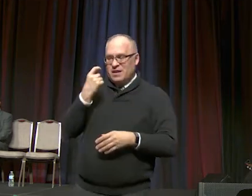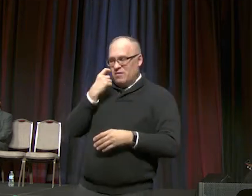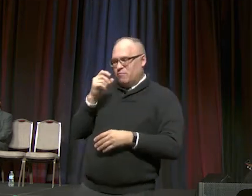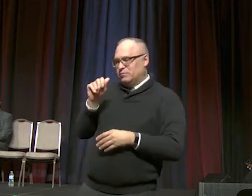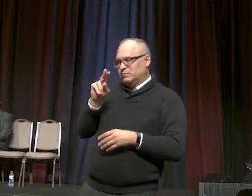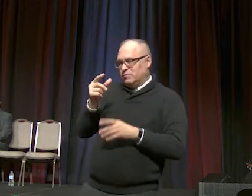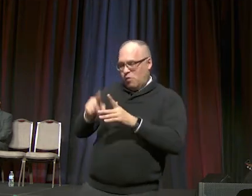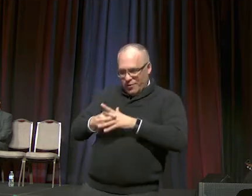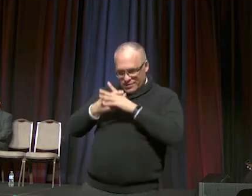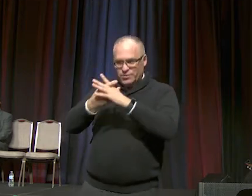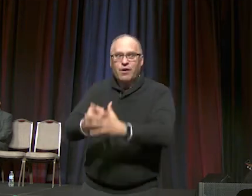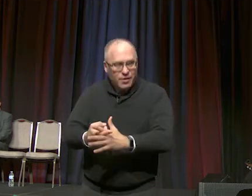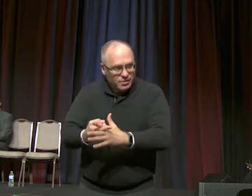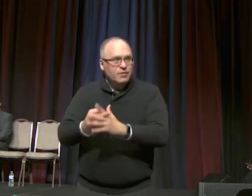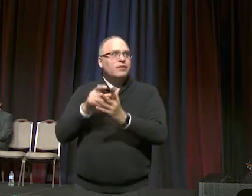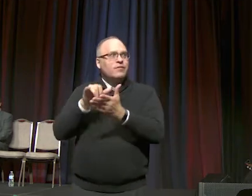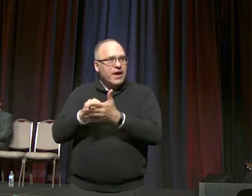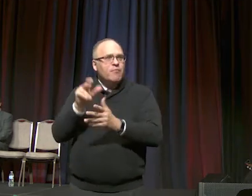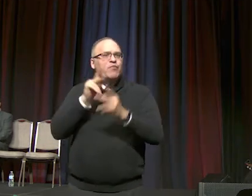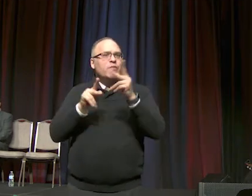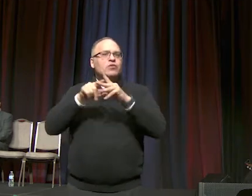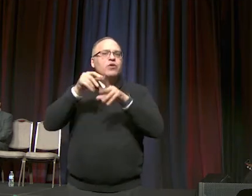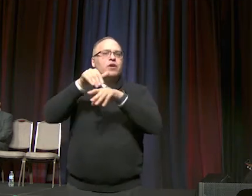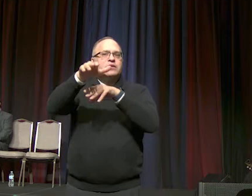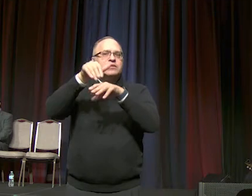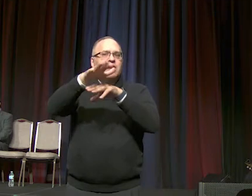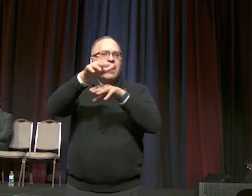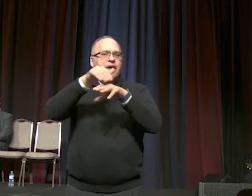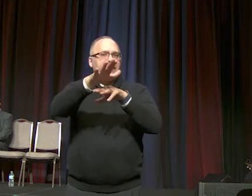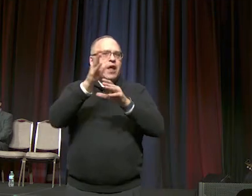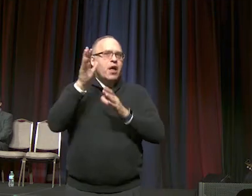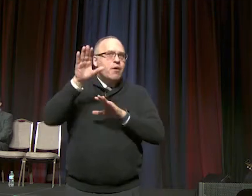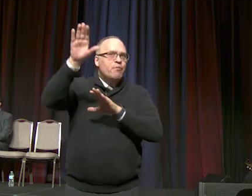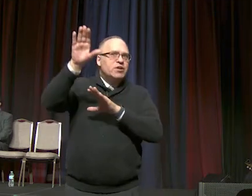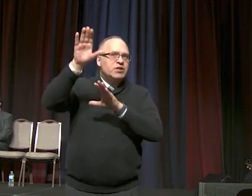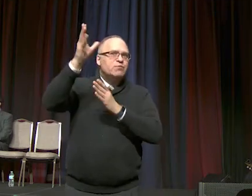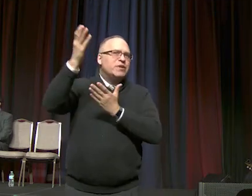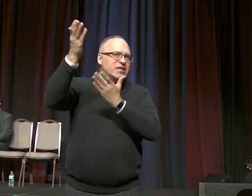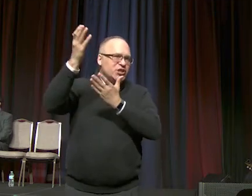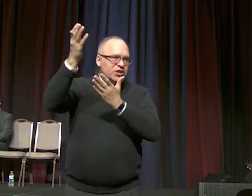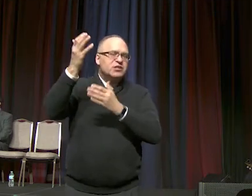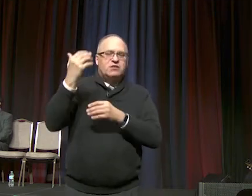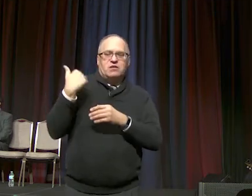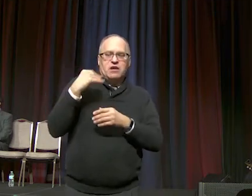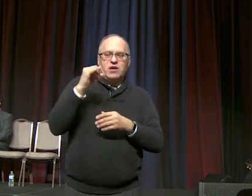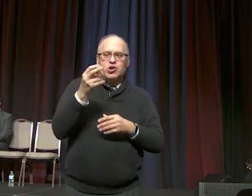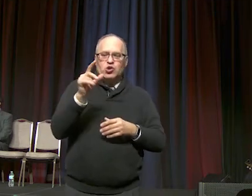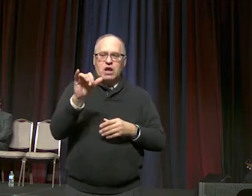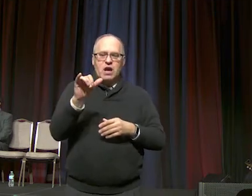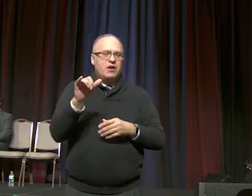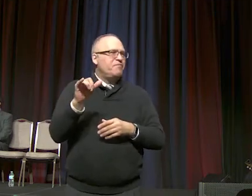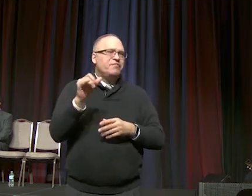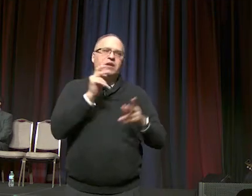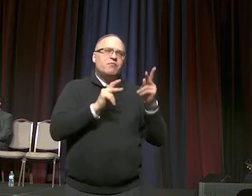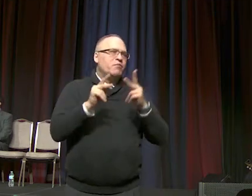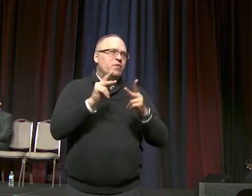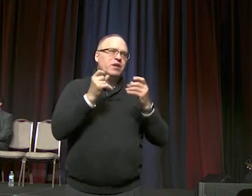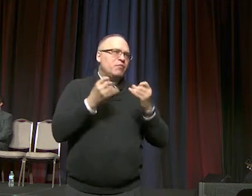could start turning in petitions in July. Of course, not many people really did